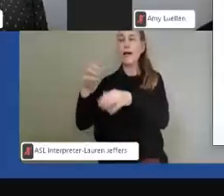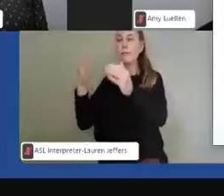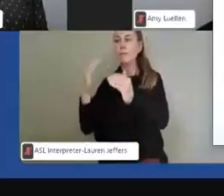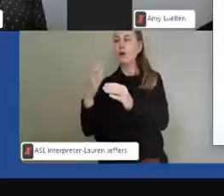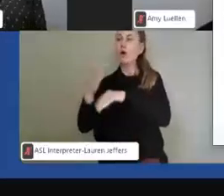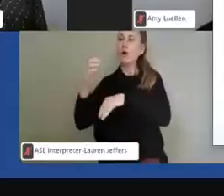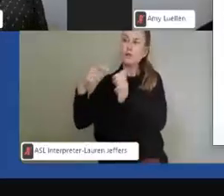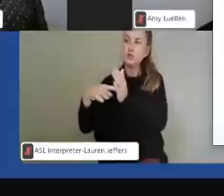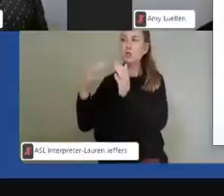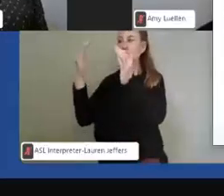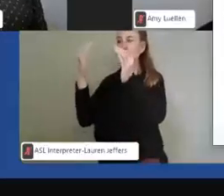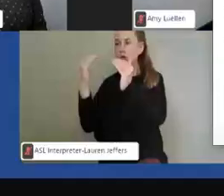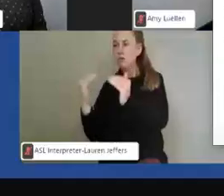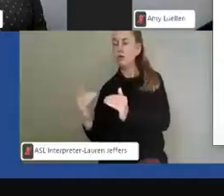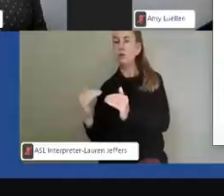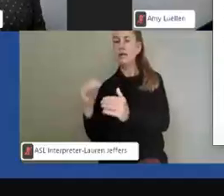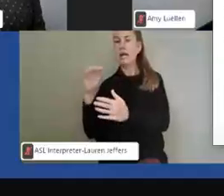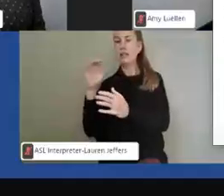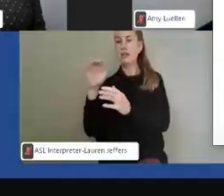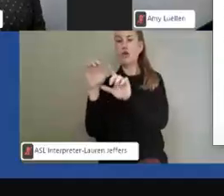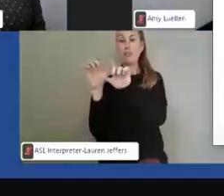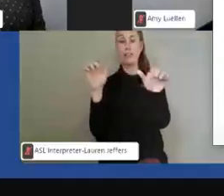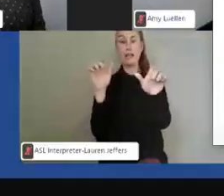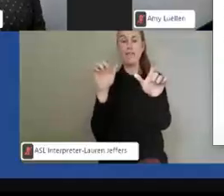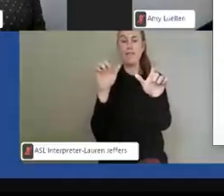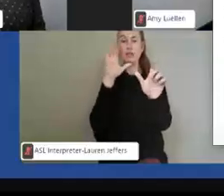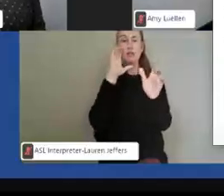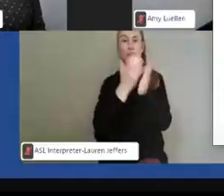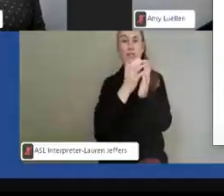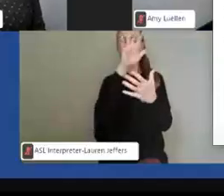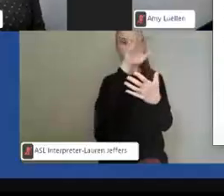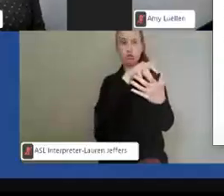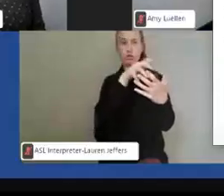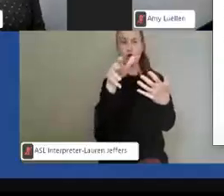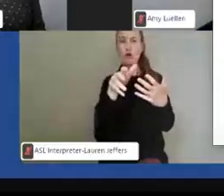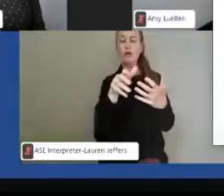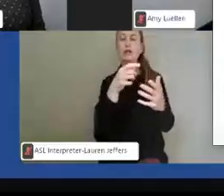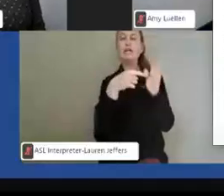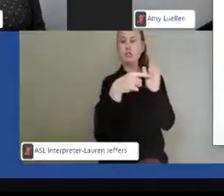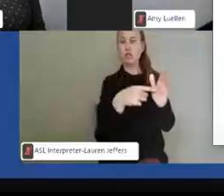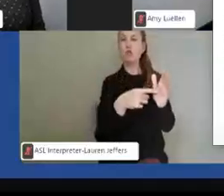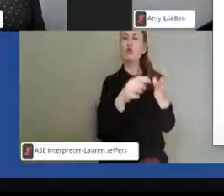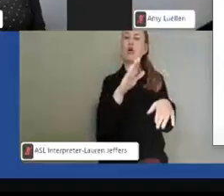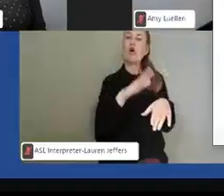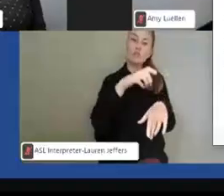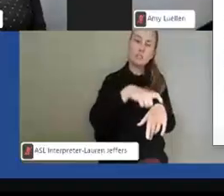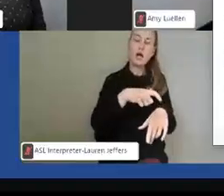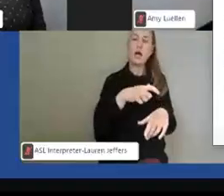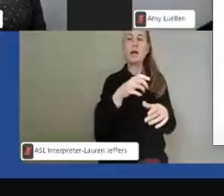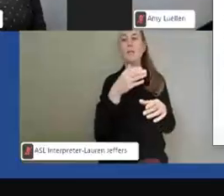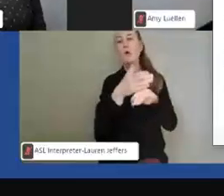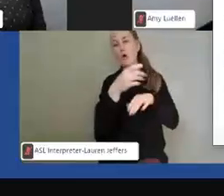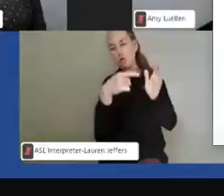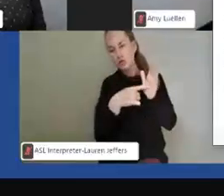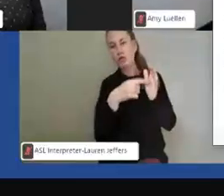overdue. And then there is a chart on the left where it shows you kind of how many are on track, how many need work, and how many are